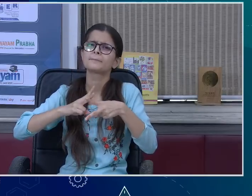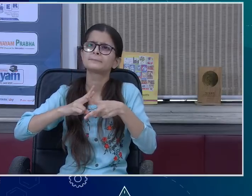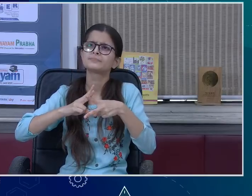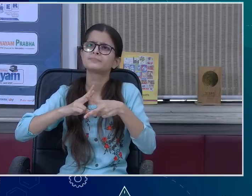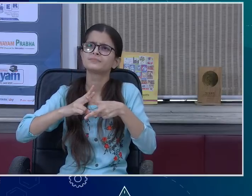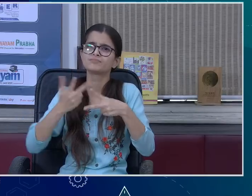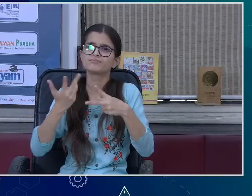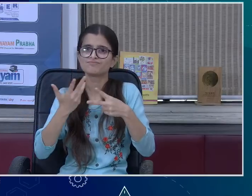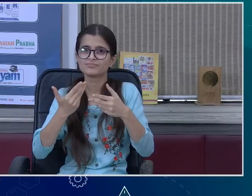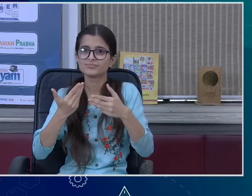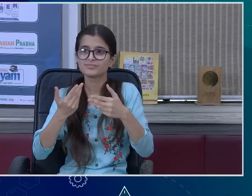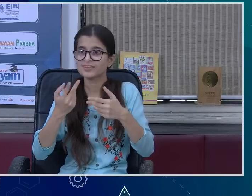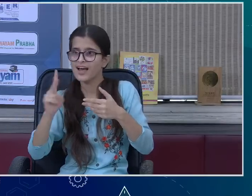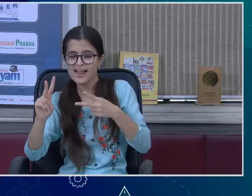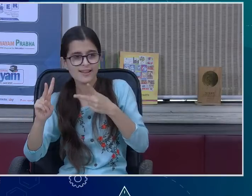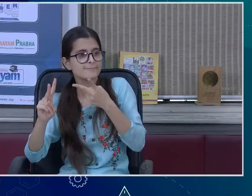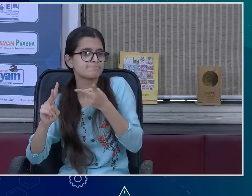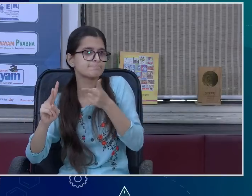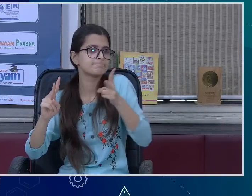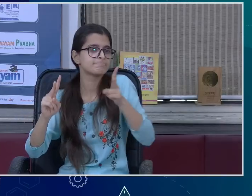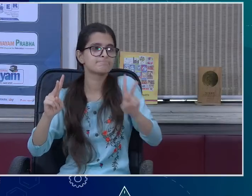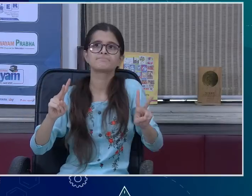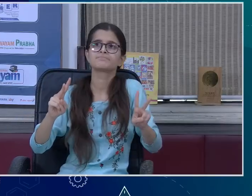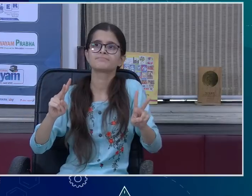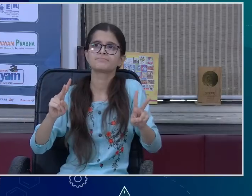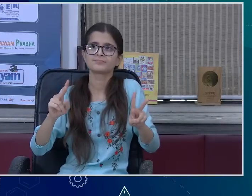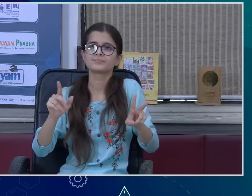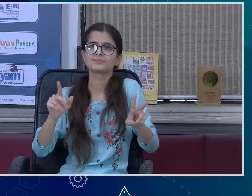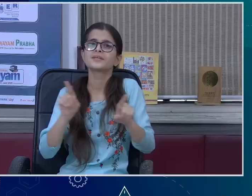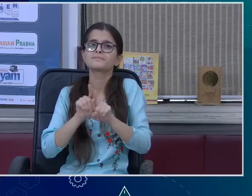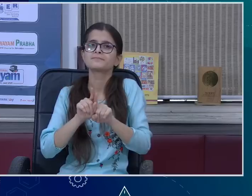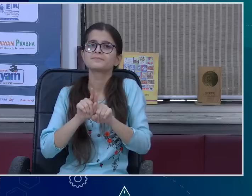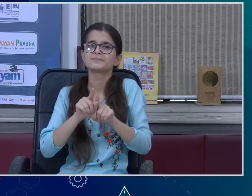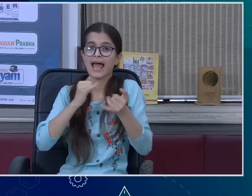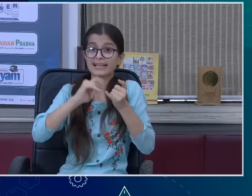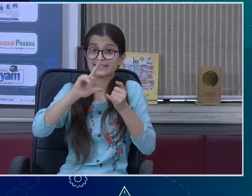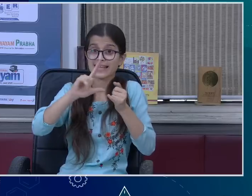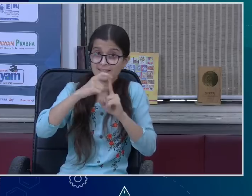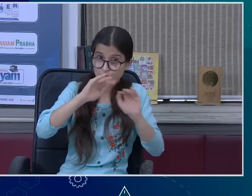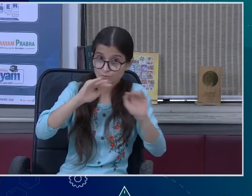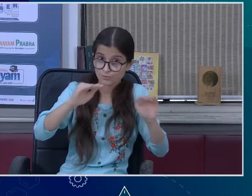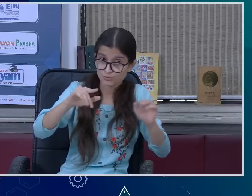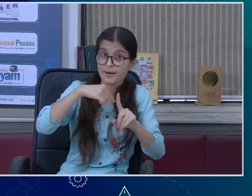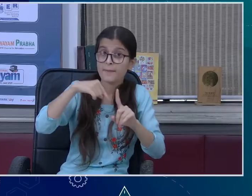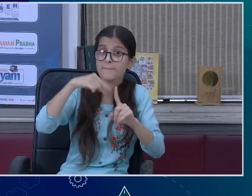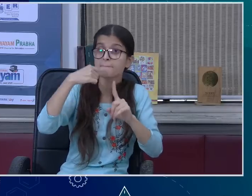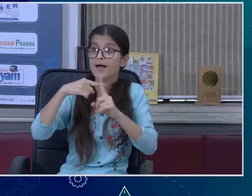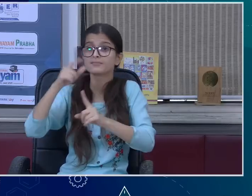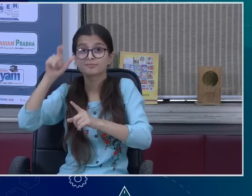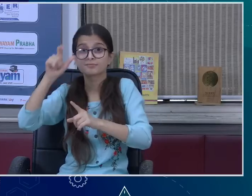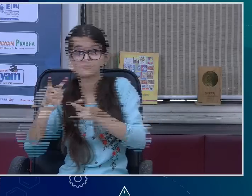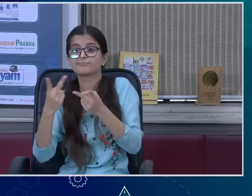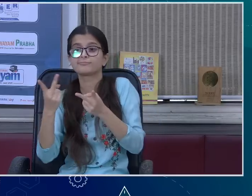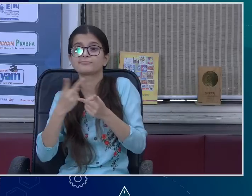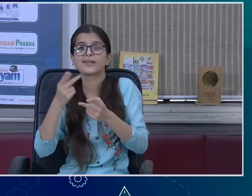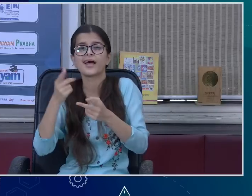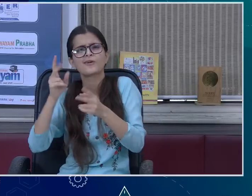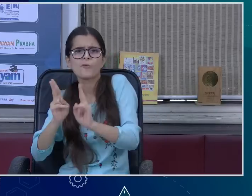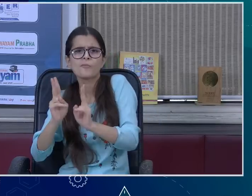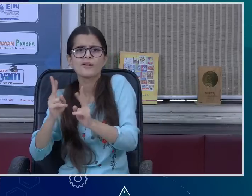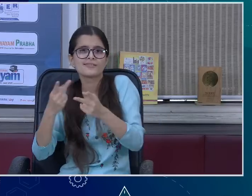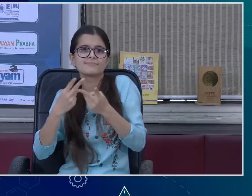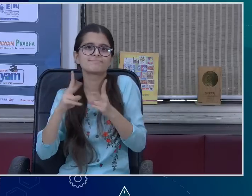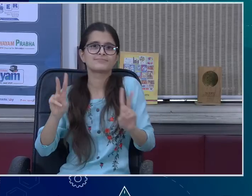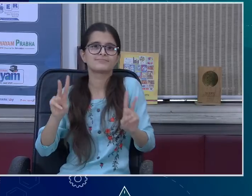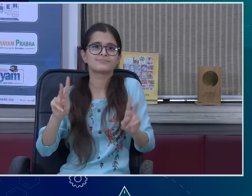between others and kids or individuals having SLD, wherein the left and right, as ma'am